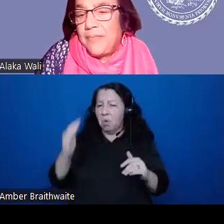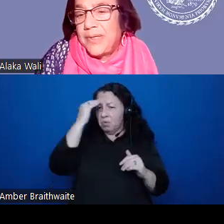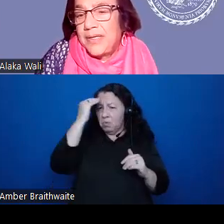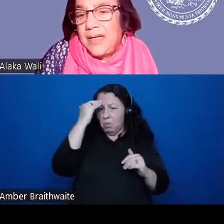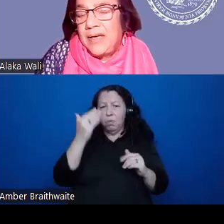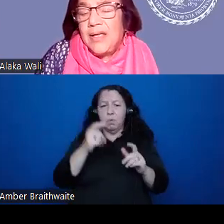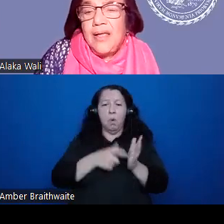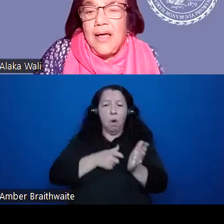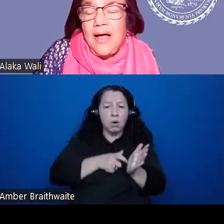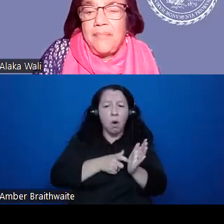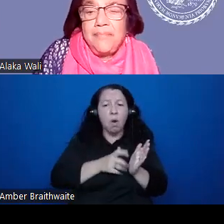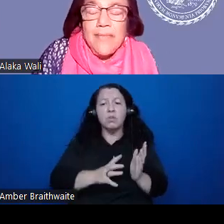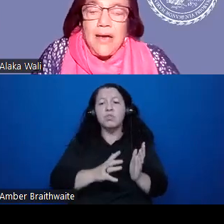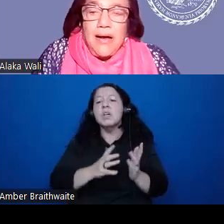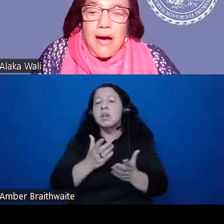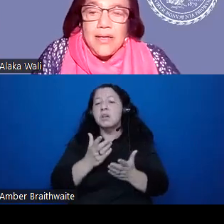have accompanied